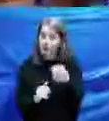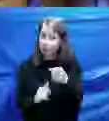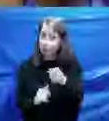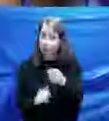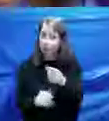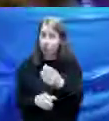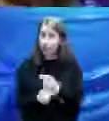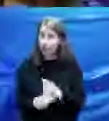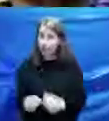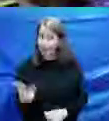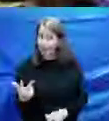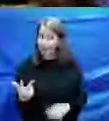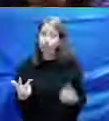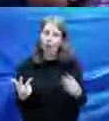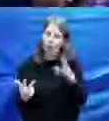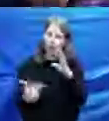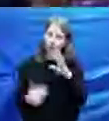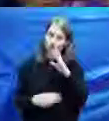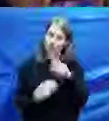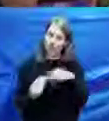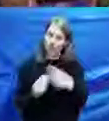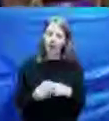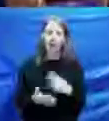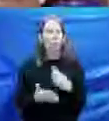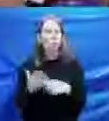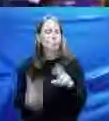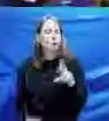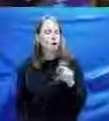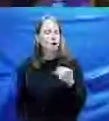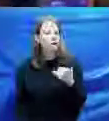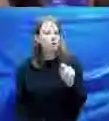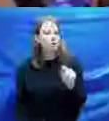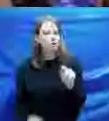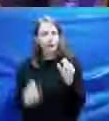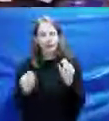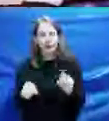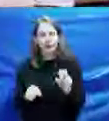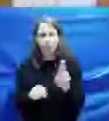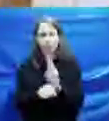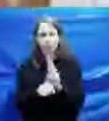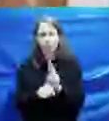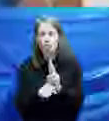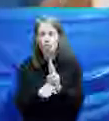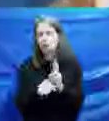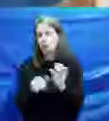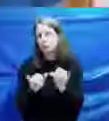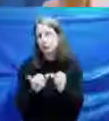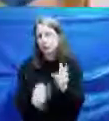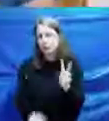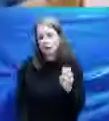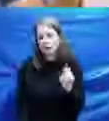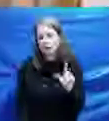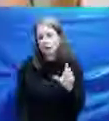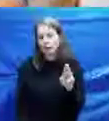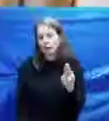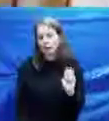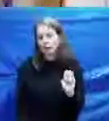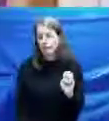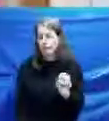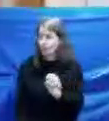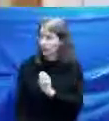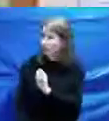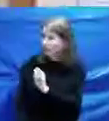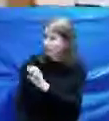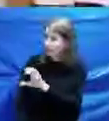about. What are some units that can be used to measure volume? Yes, ma'am. Cubics, centimeters. Good,